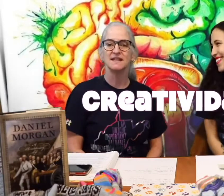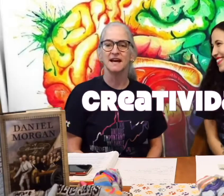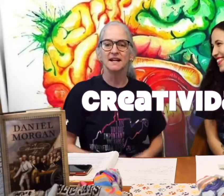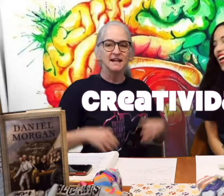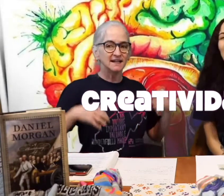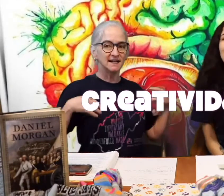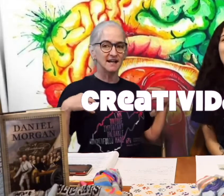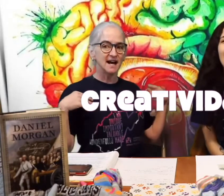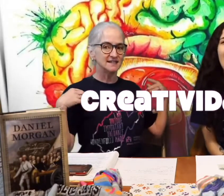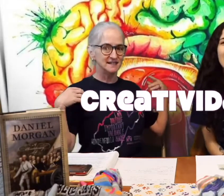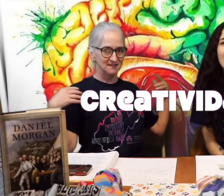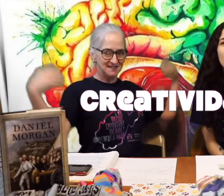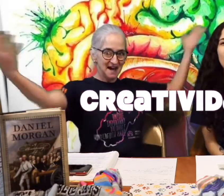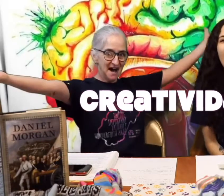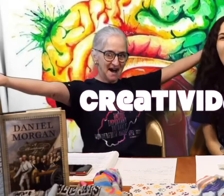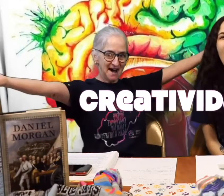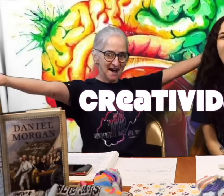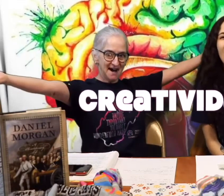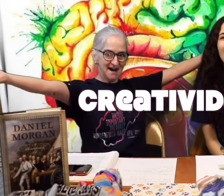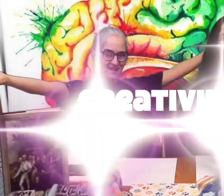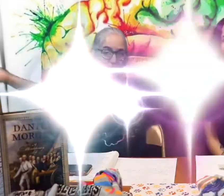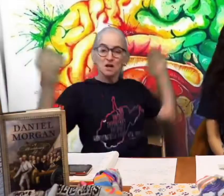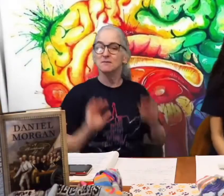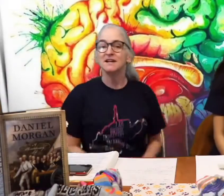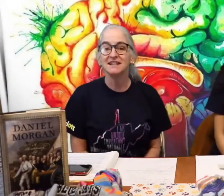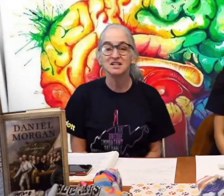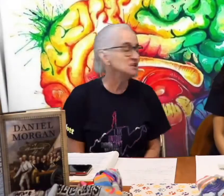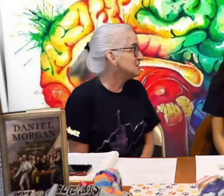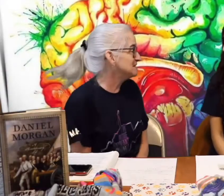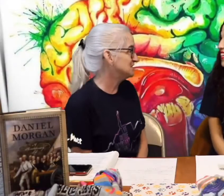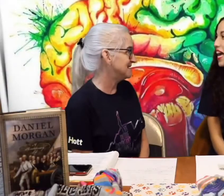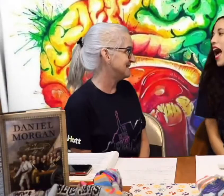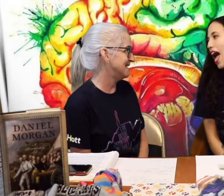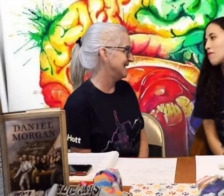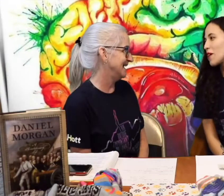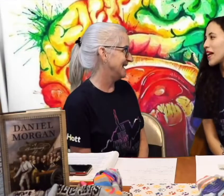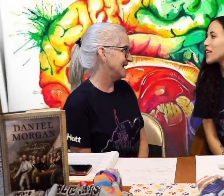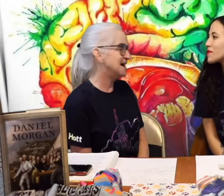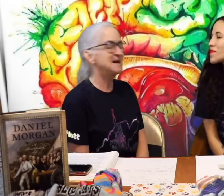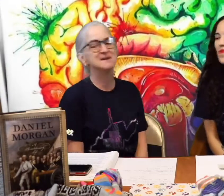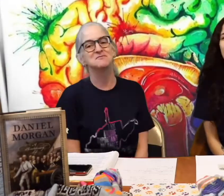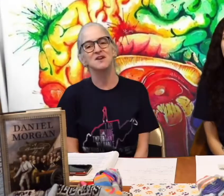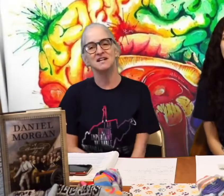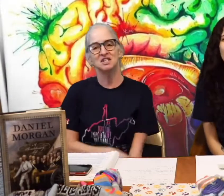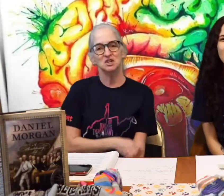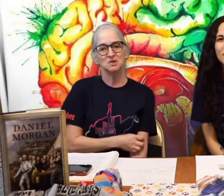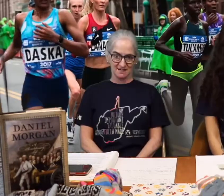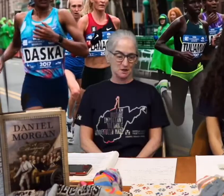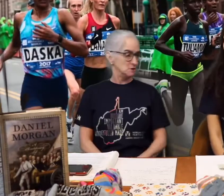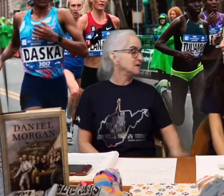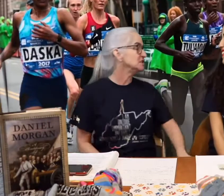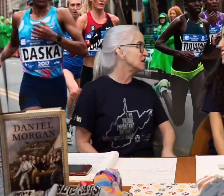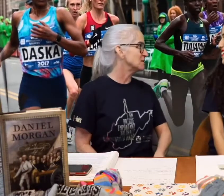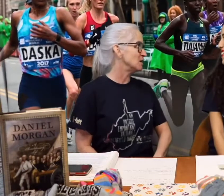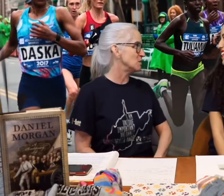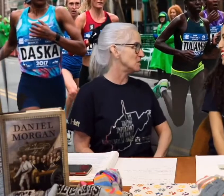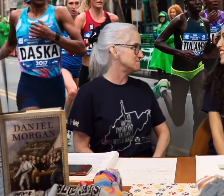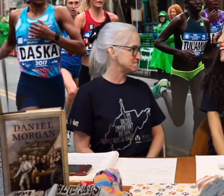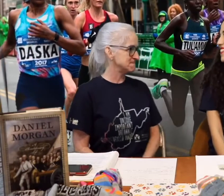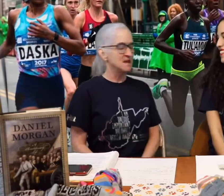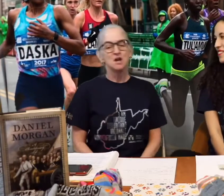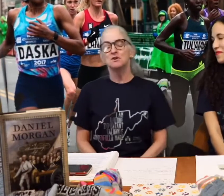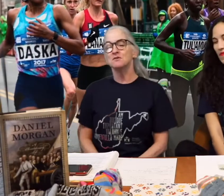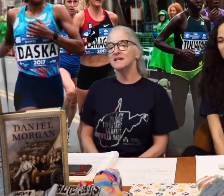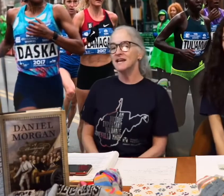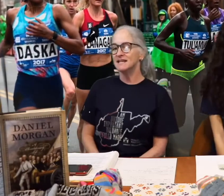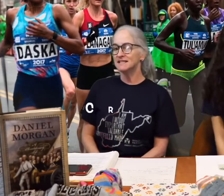Let's all say that. Creatividad! Are you ready to get started Ms. Shema? I'm ready. I am ready too. So, are you ready to talk about a word?